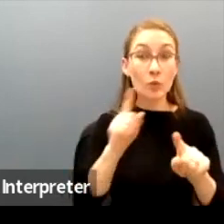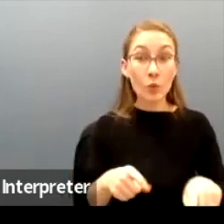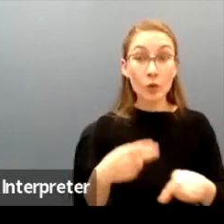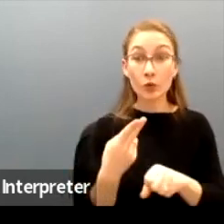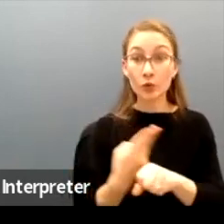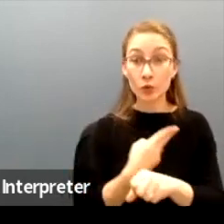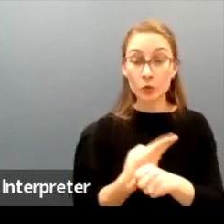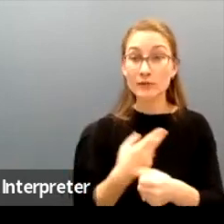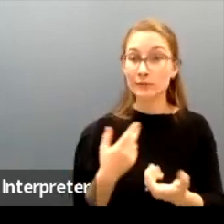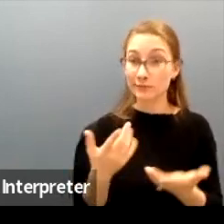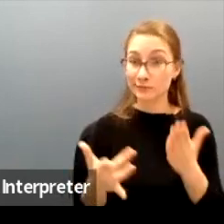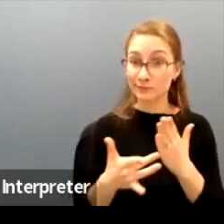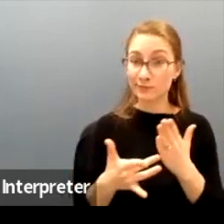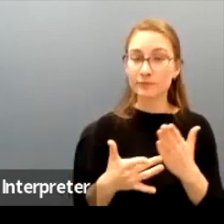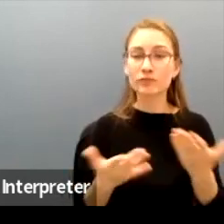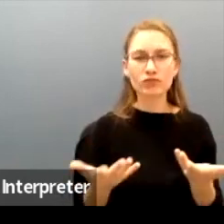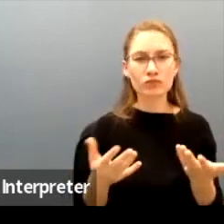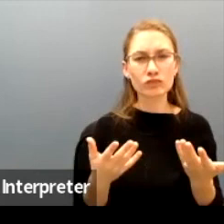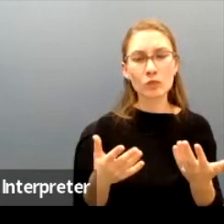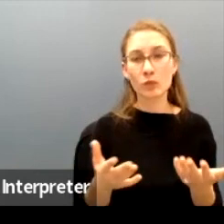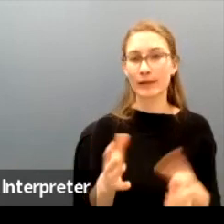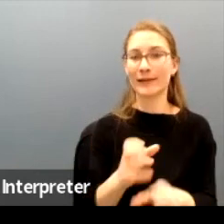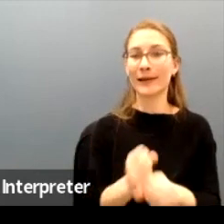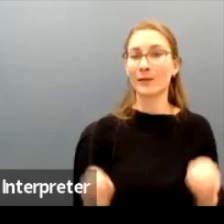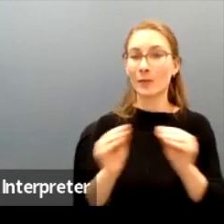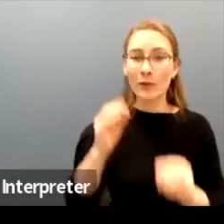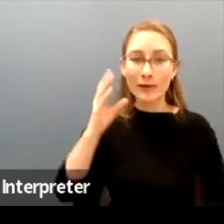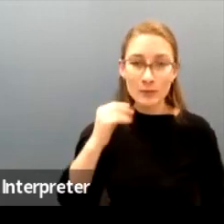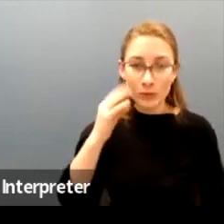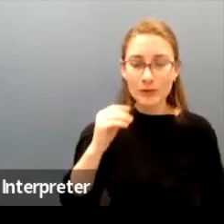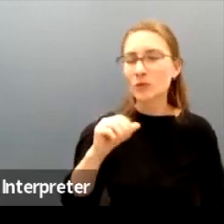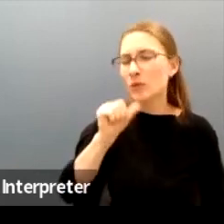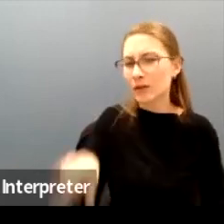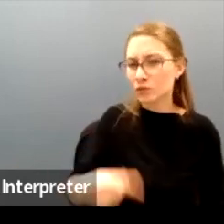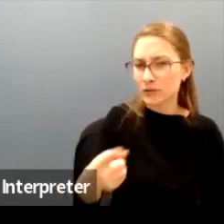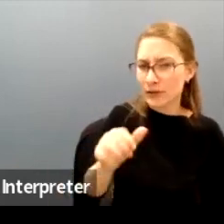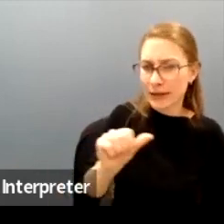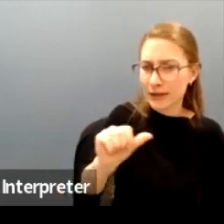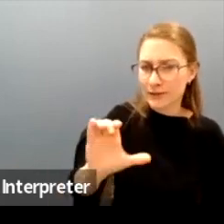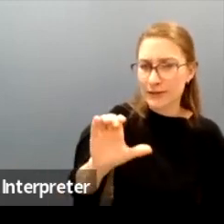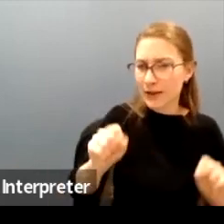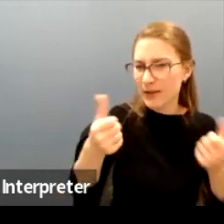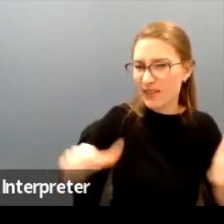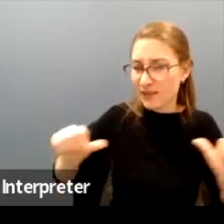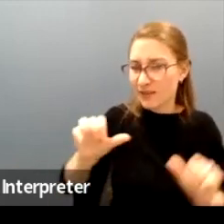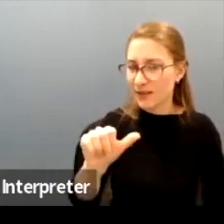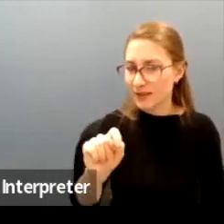an AAC device or any AT device. It doesn't have to be AAC. It can be any type of assistive technology.